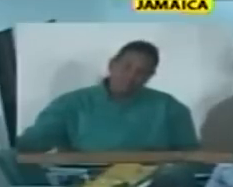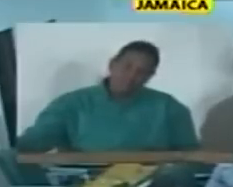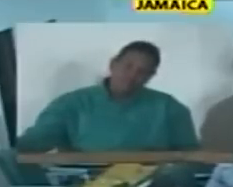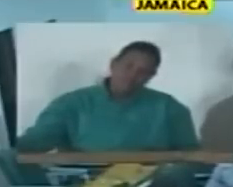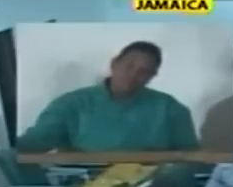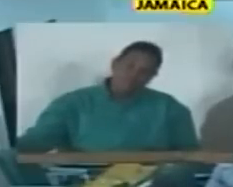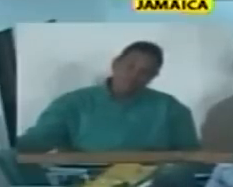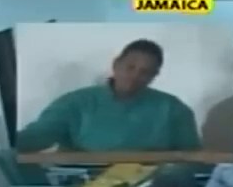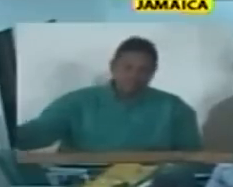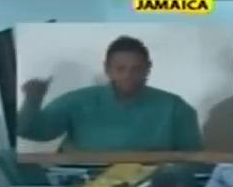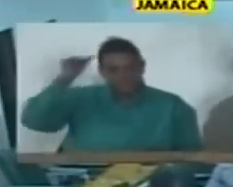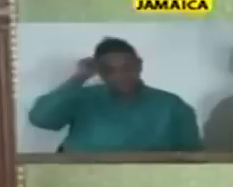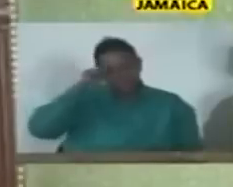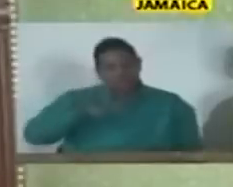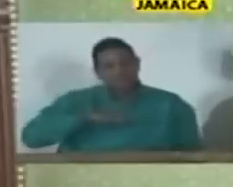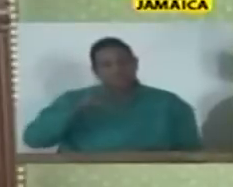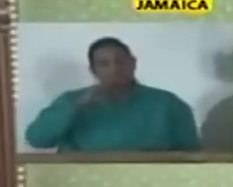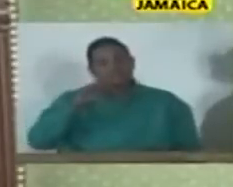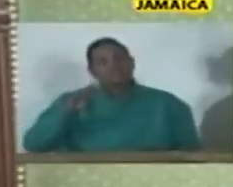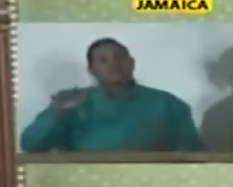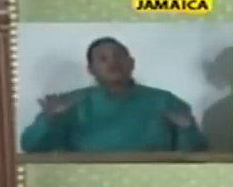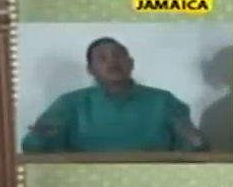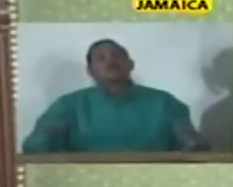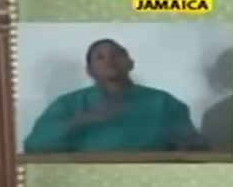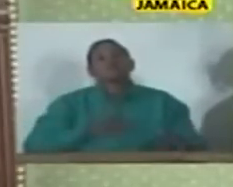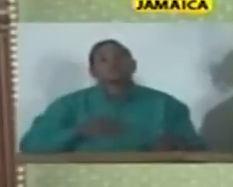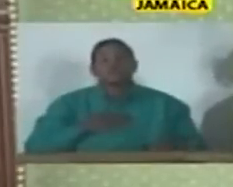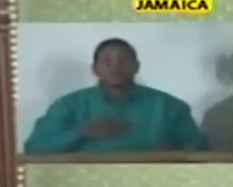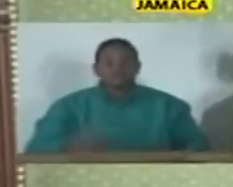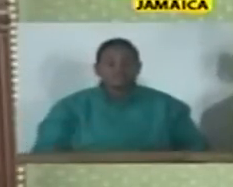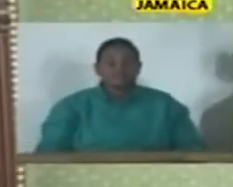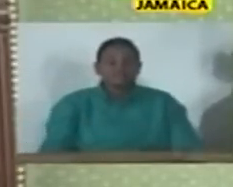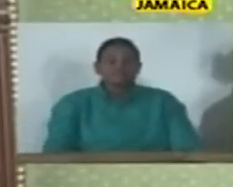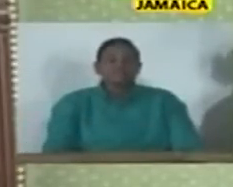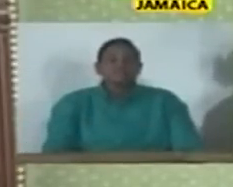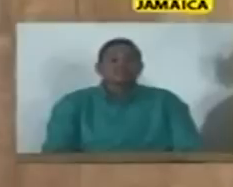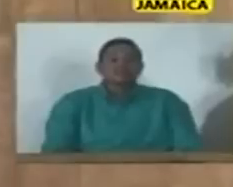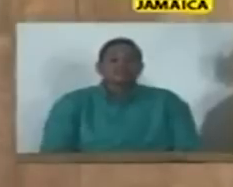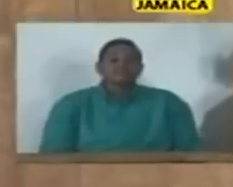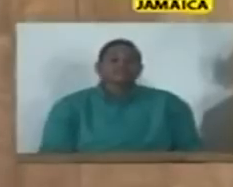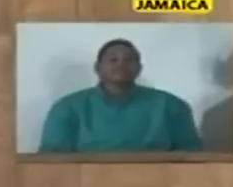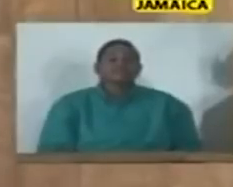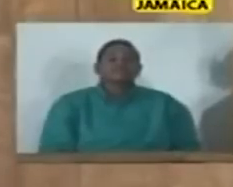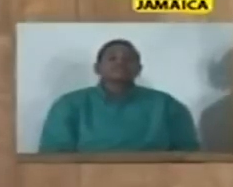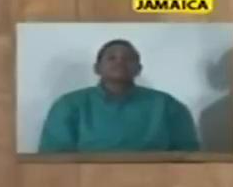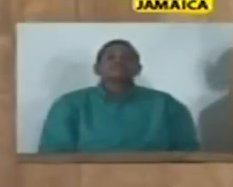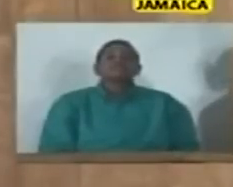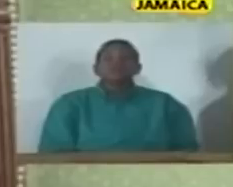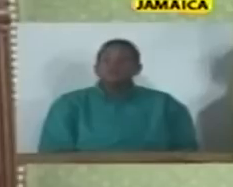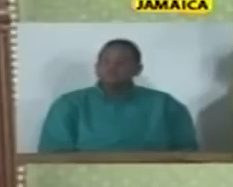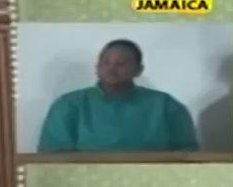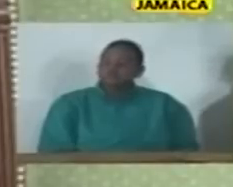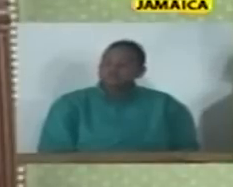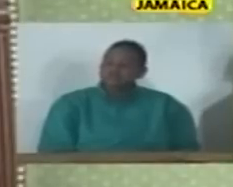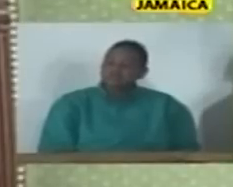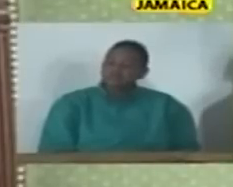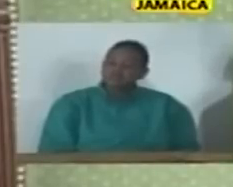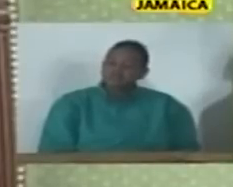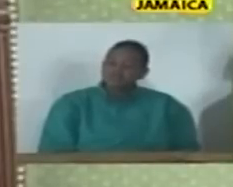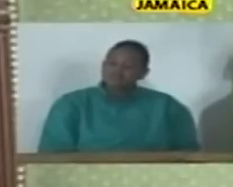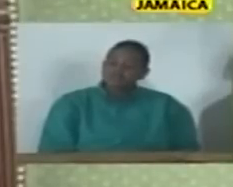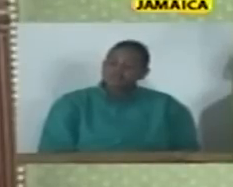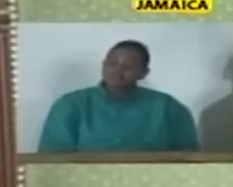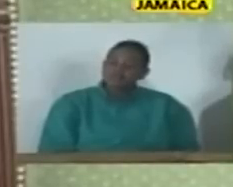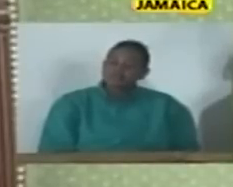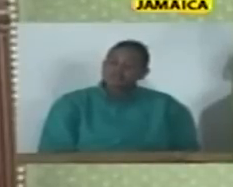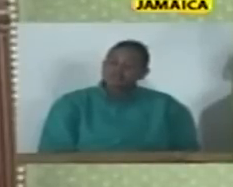Gentlemen, please. I think there's a question I asked about whether we get I to heard it, sir. I'm still in a state